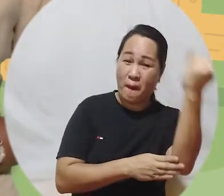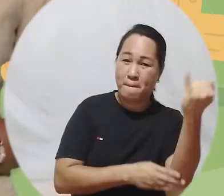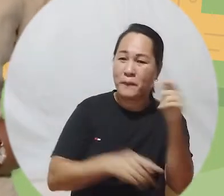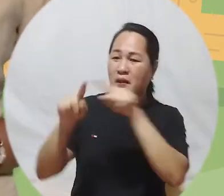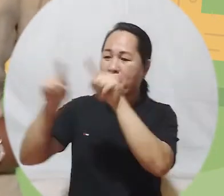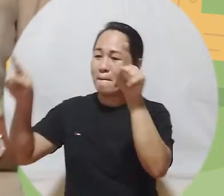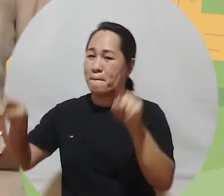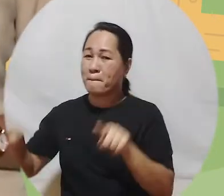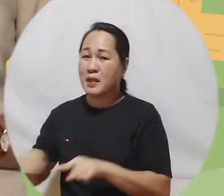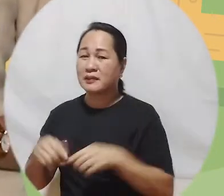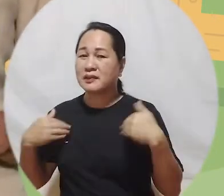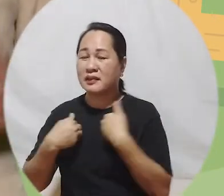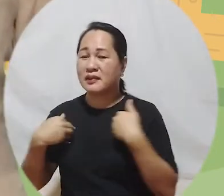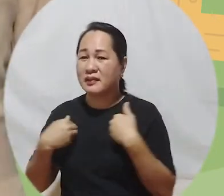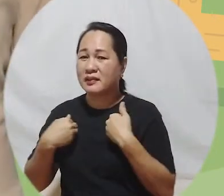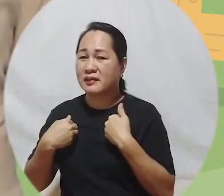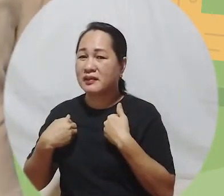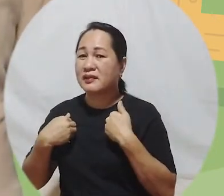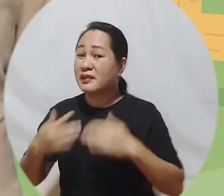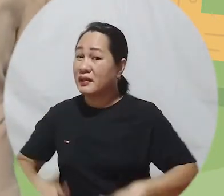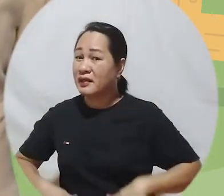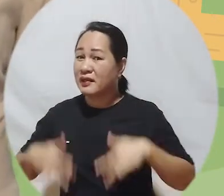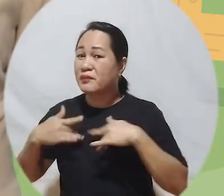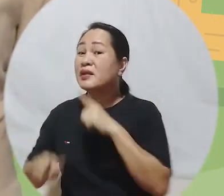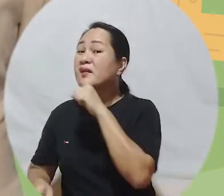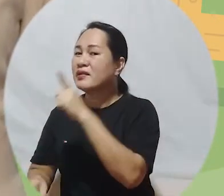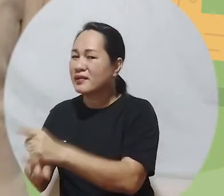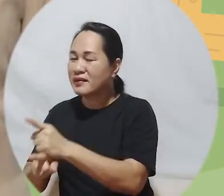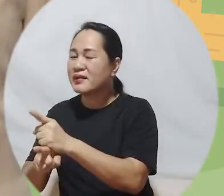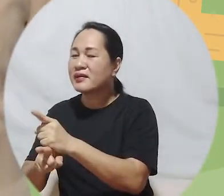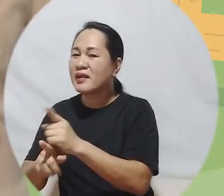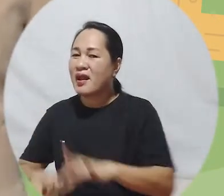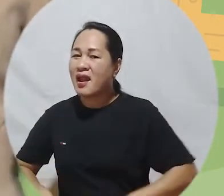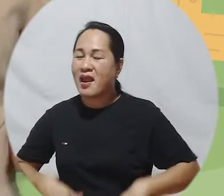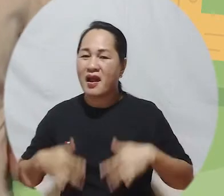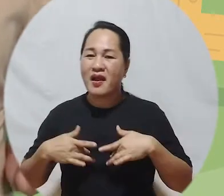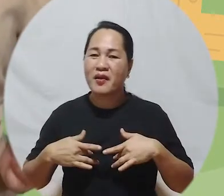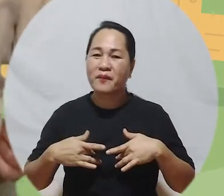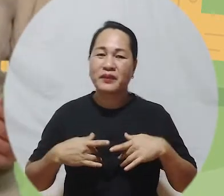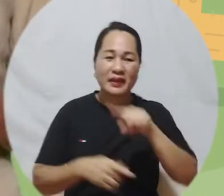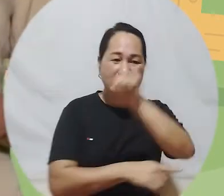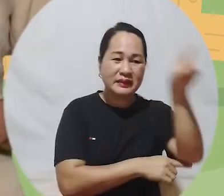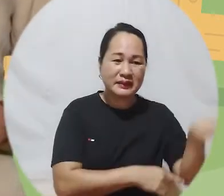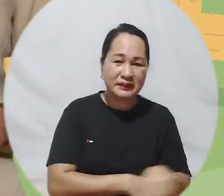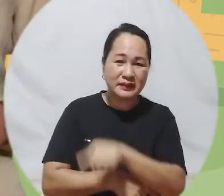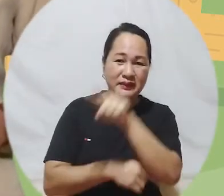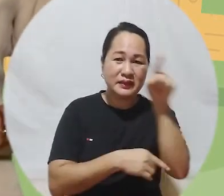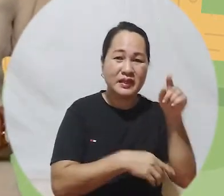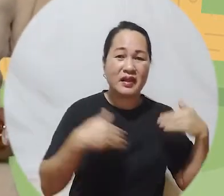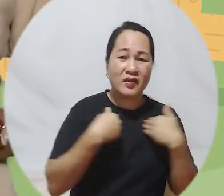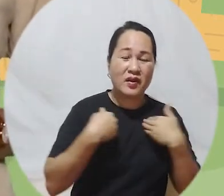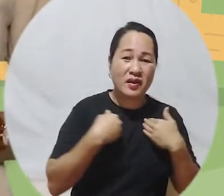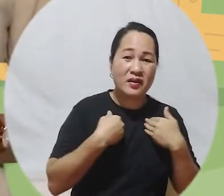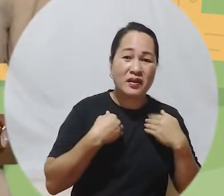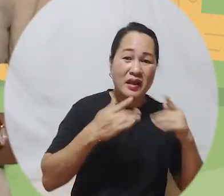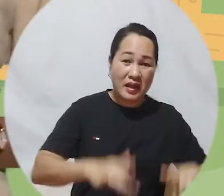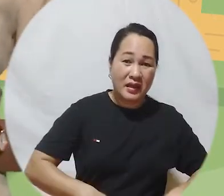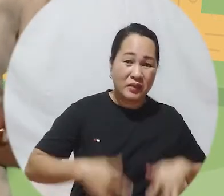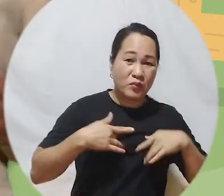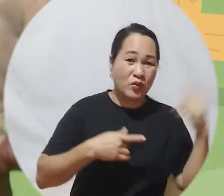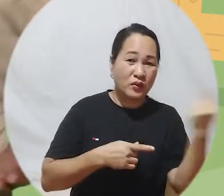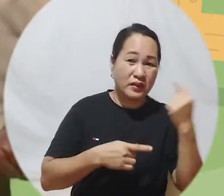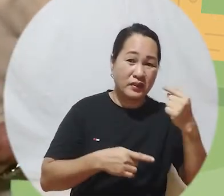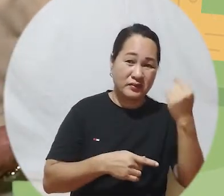will box the animals that exist in real life and we will encircle the animals that only exist in